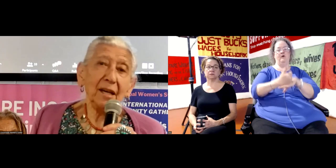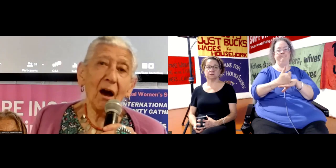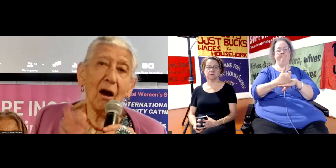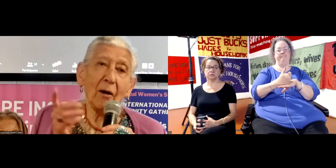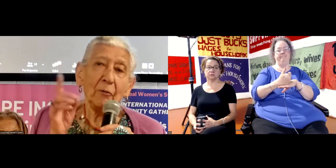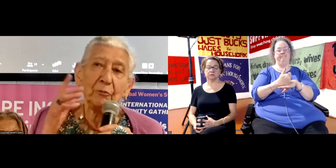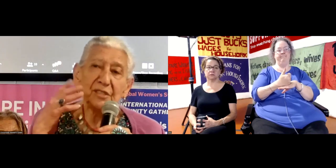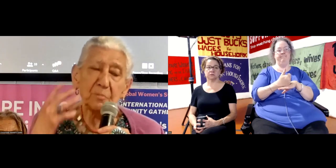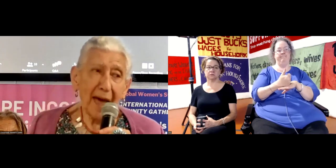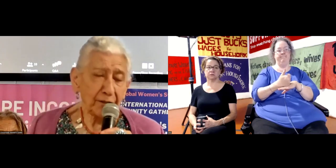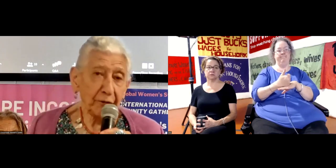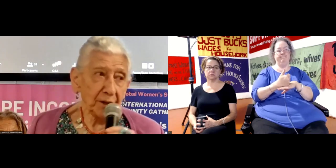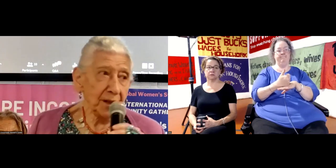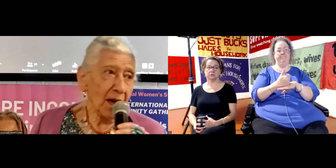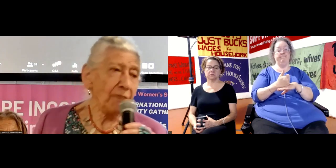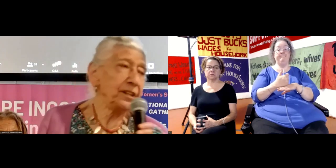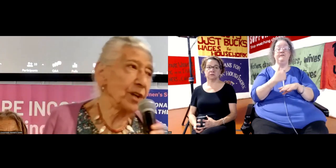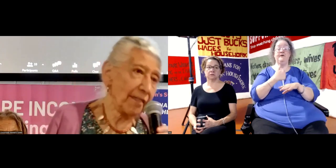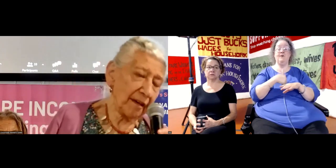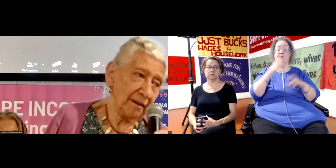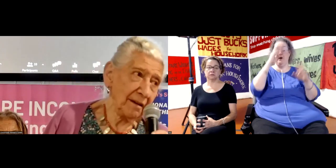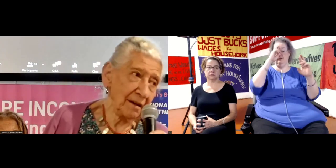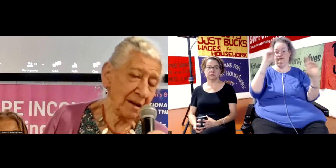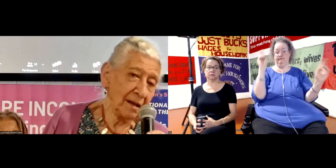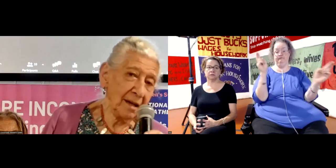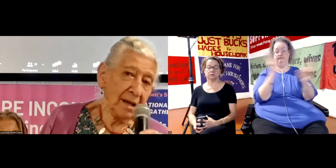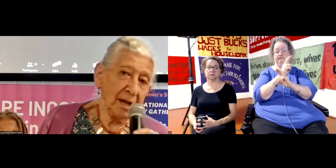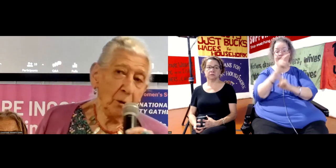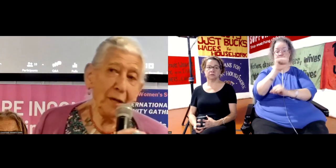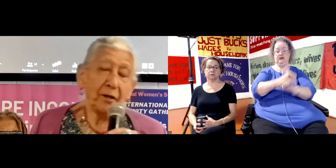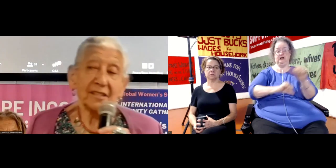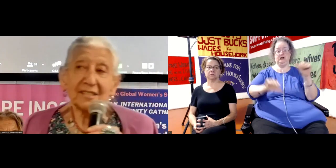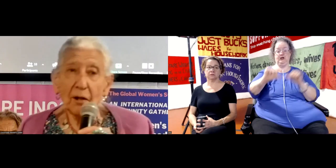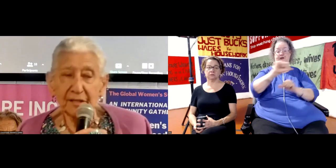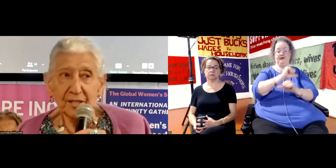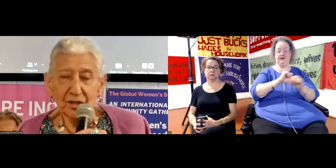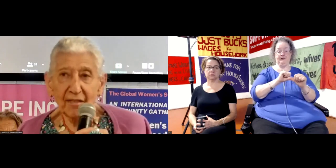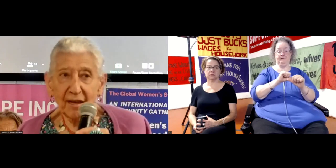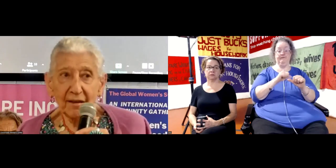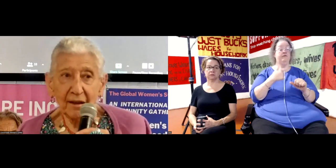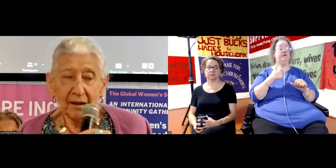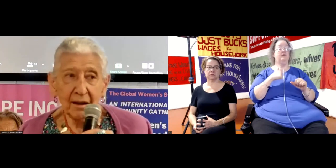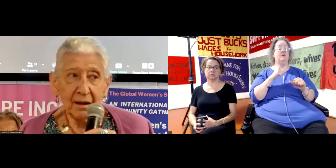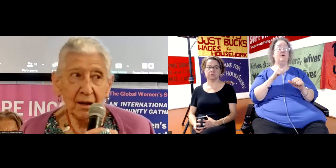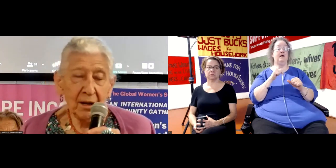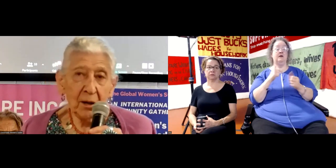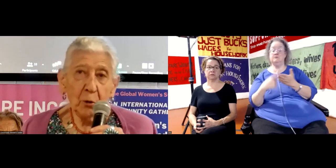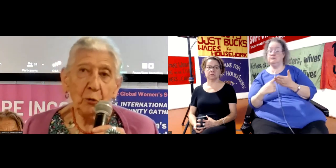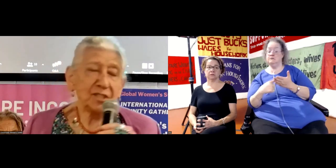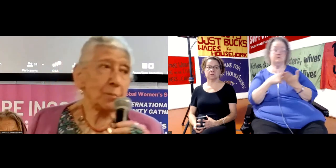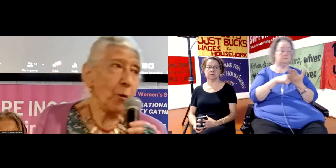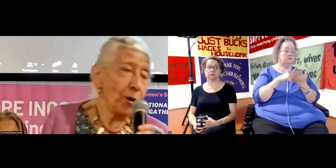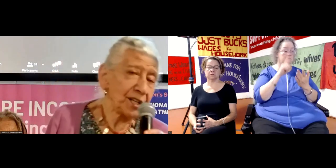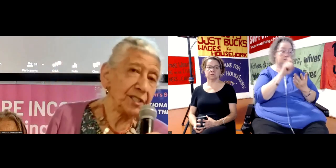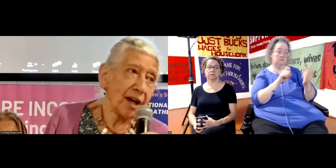We are respectful of each other. We consult each other.